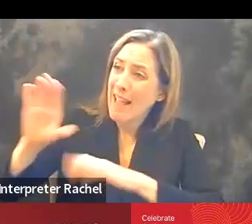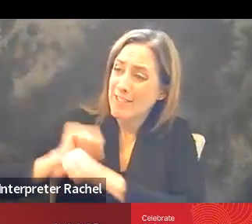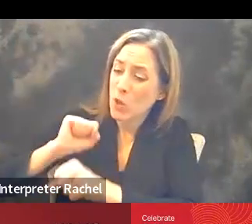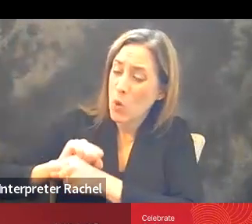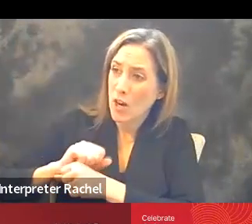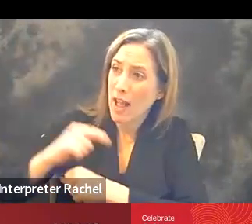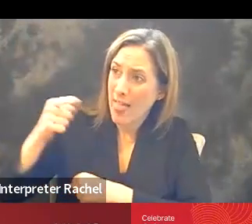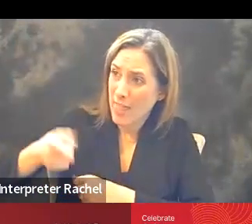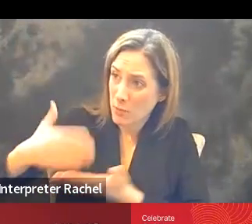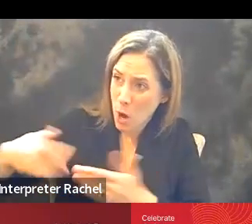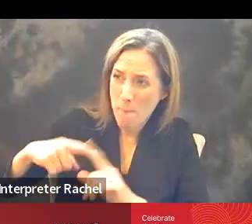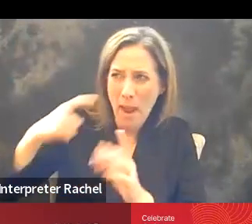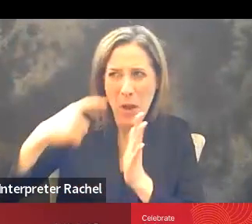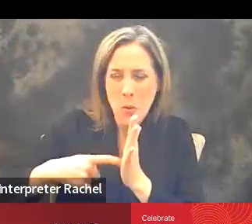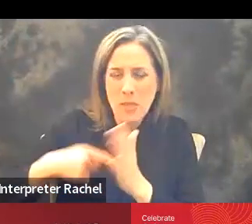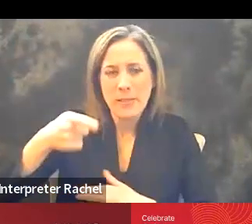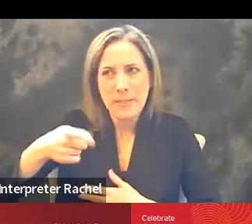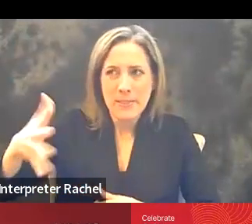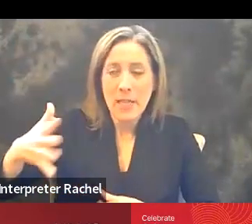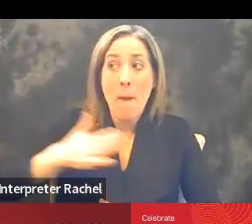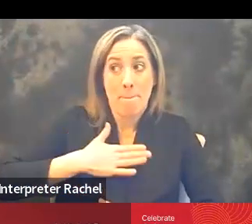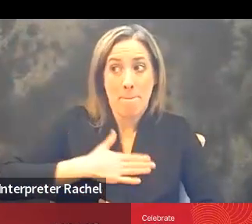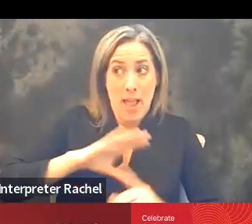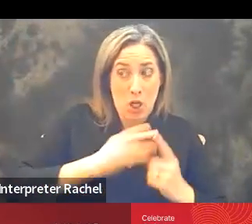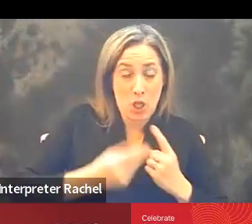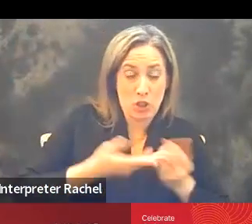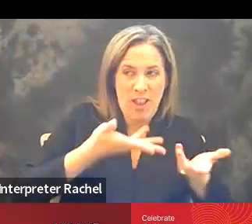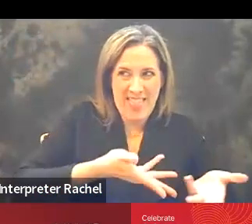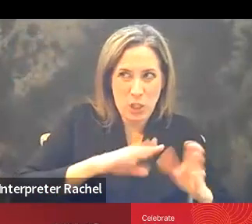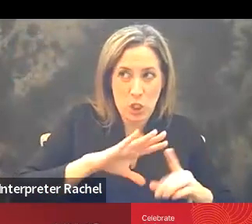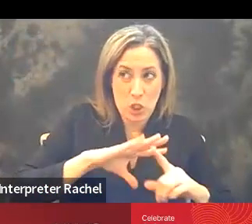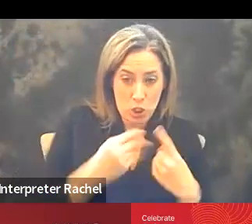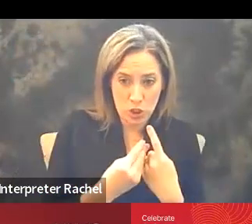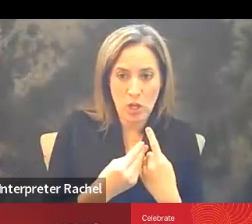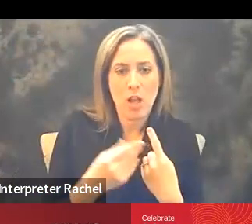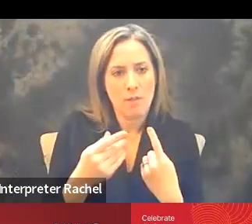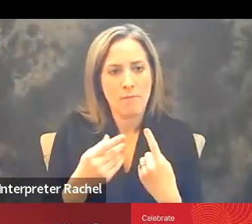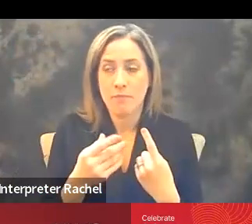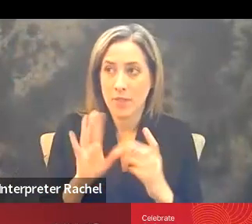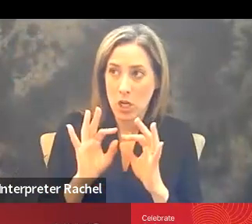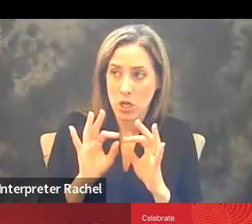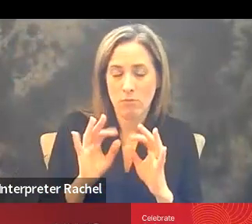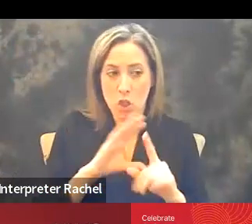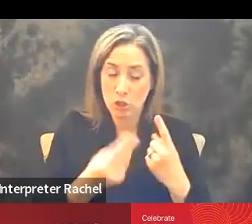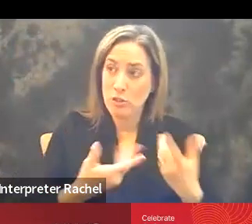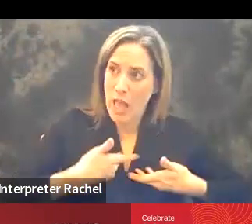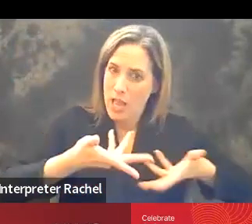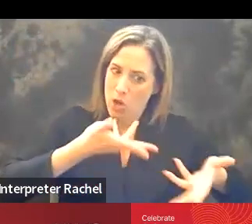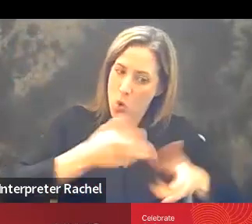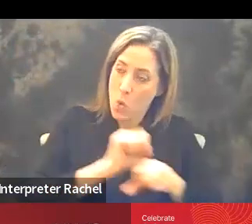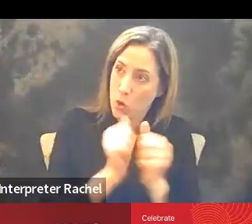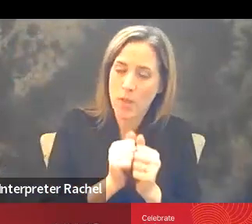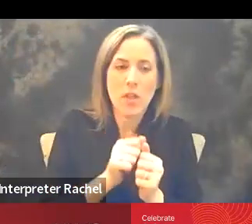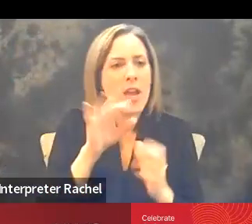that this might have been in my culture, right? Like say, like as when I interpret the cultures that I work with, like bring